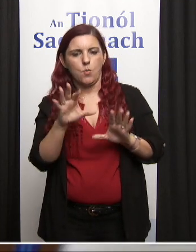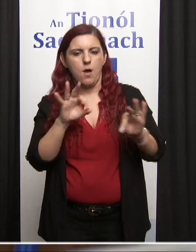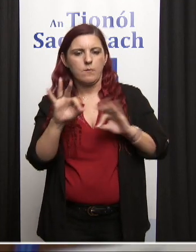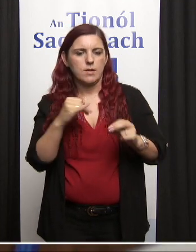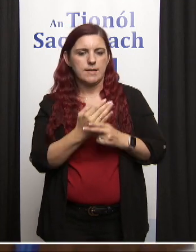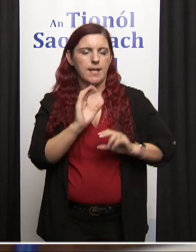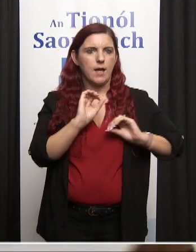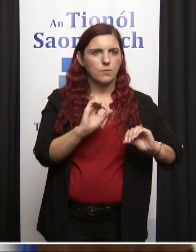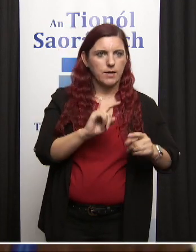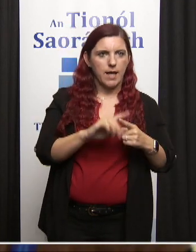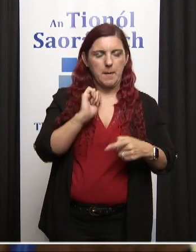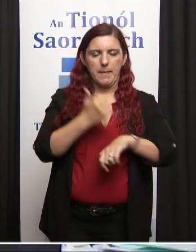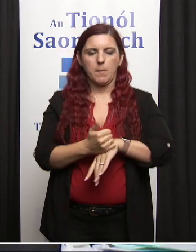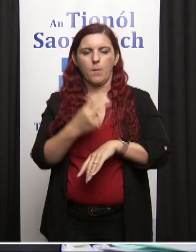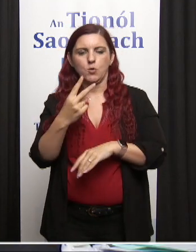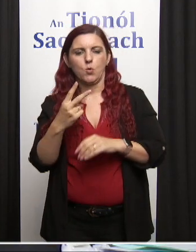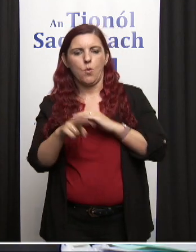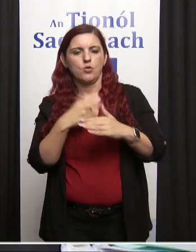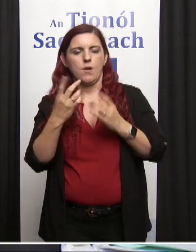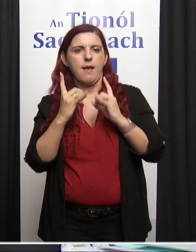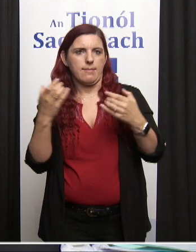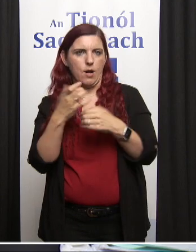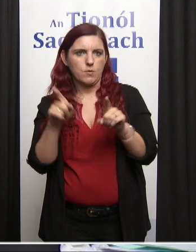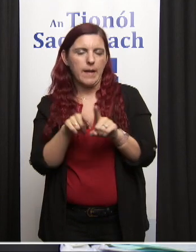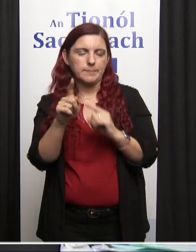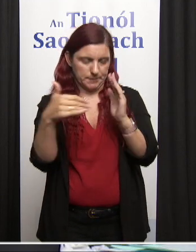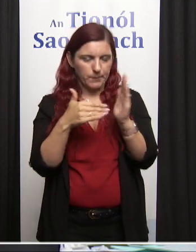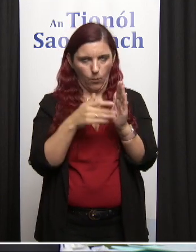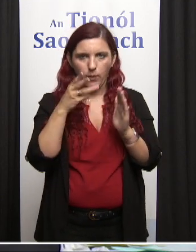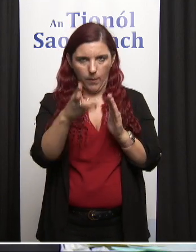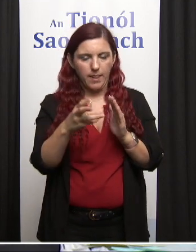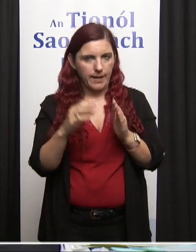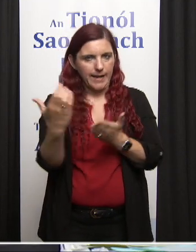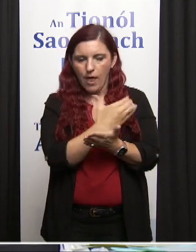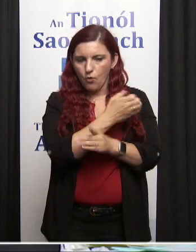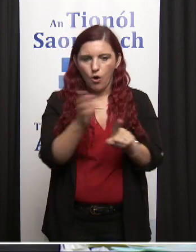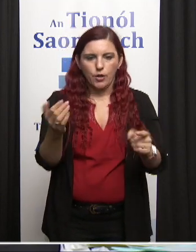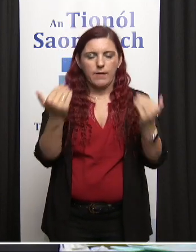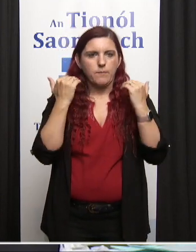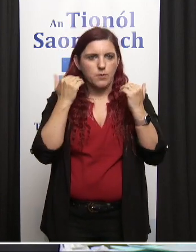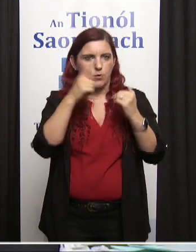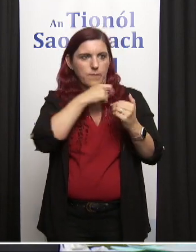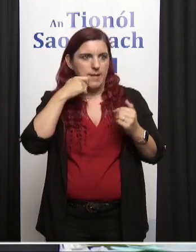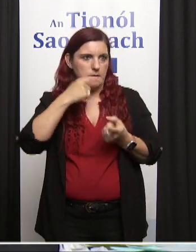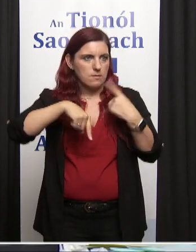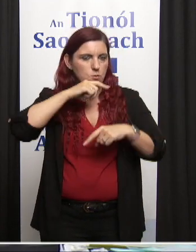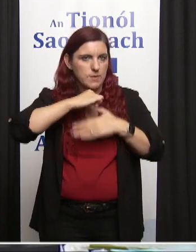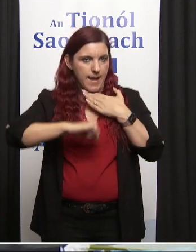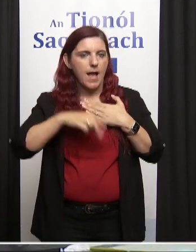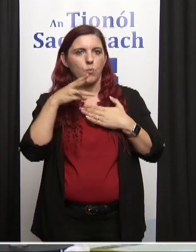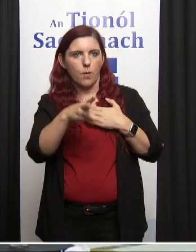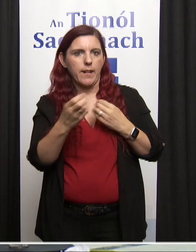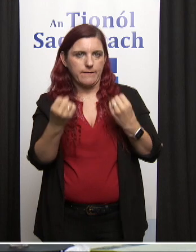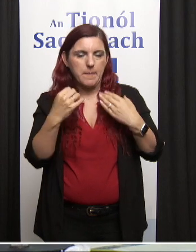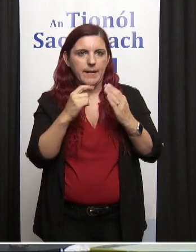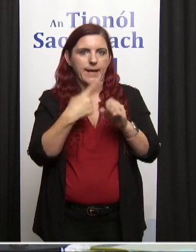education and at least 2 options under healthcare as well. So again, we'll gather up all the information that you have given us and we'll feed that back